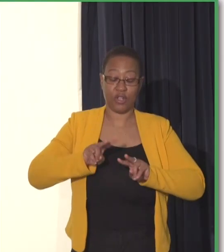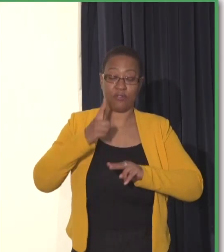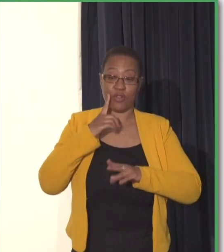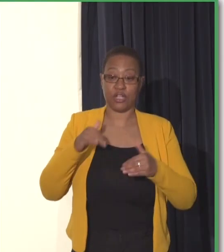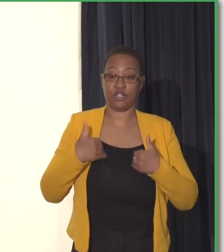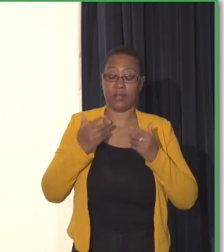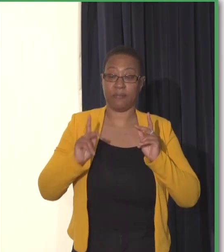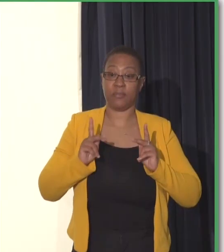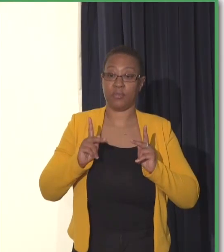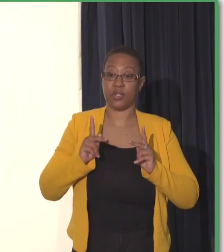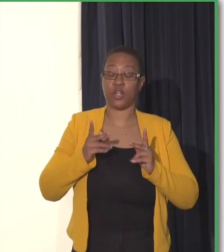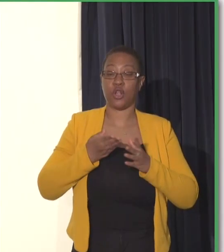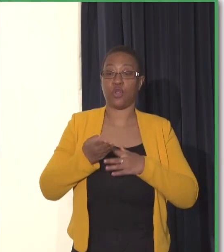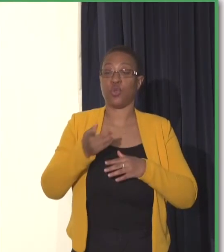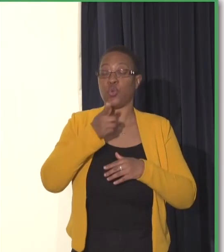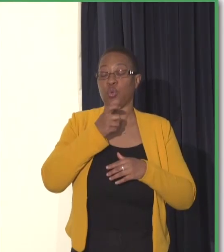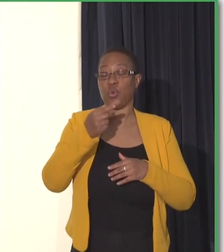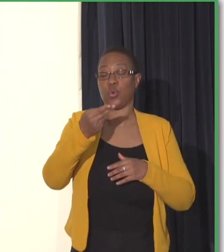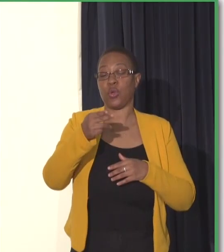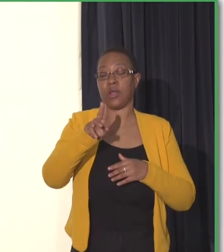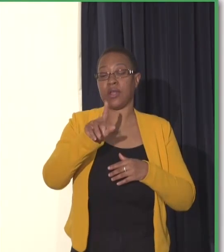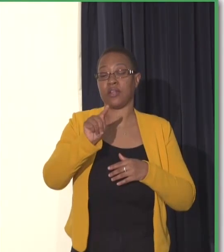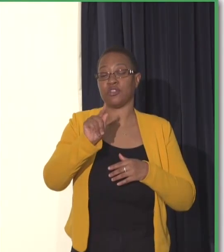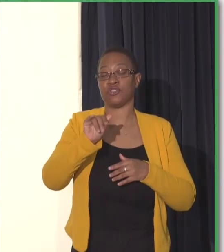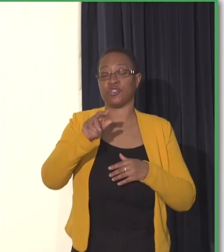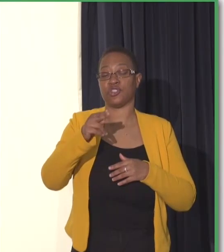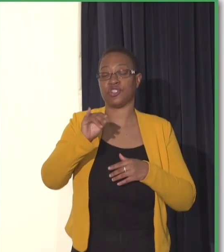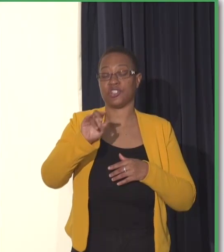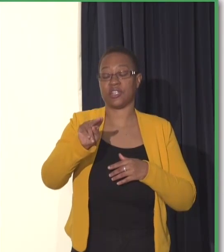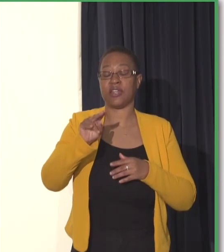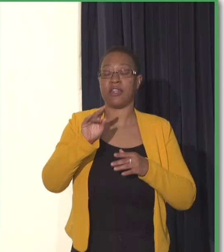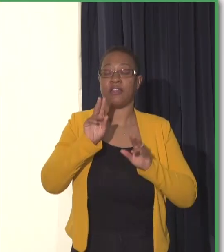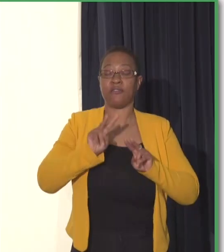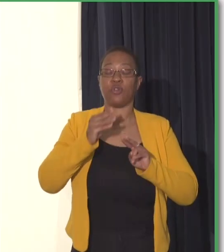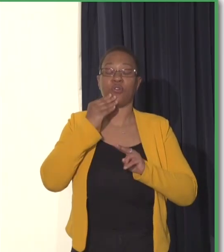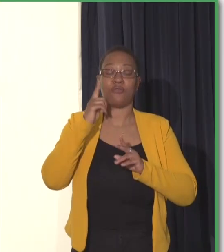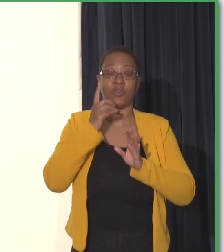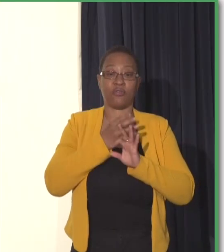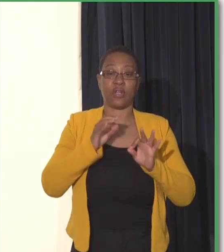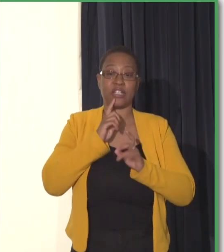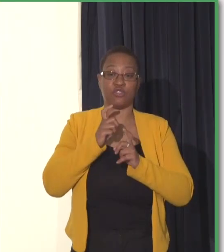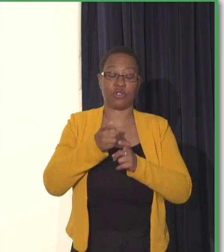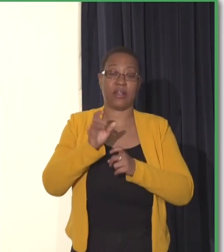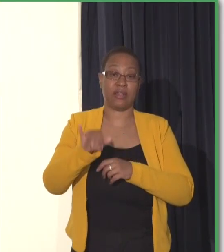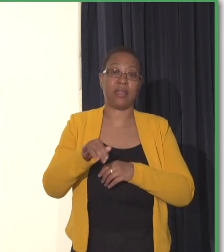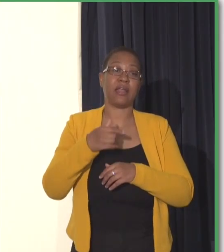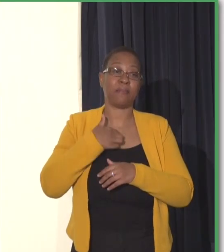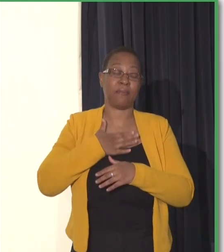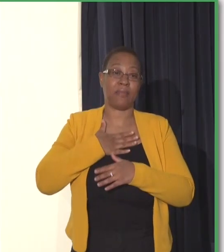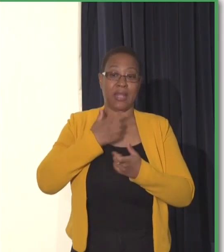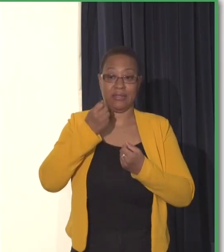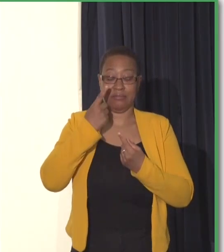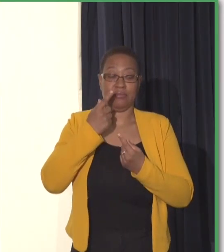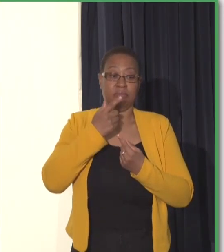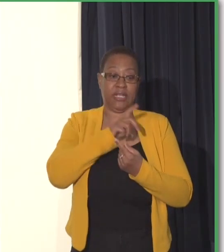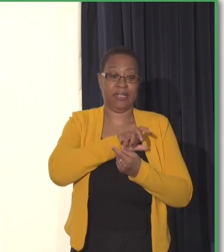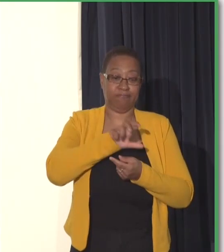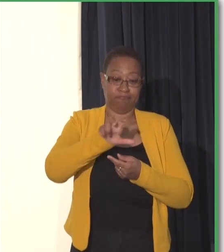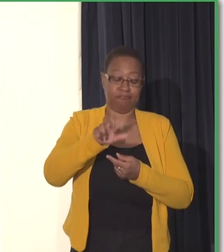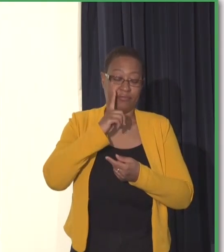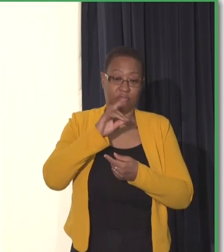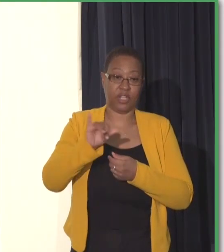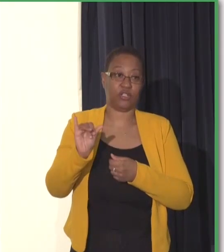young people through Hutchinson Funeral Home in Detroit for free, and he also contributed to that, it's my understanding, financially as